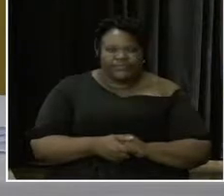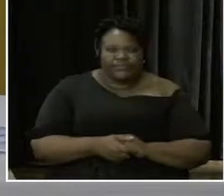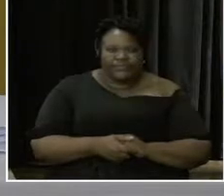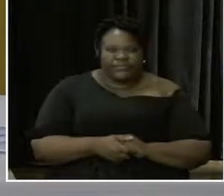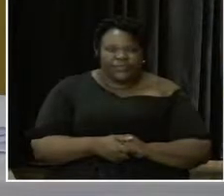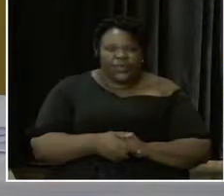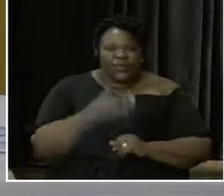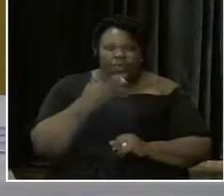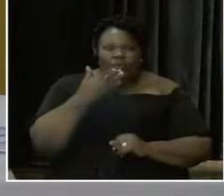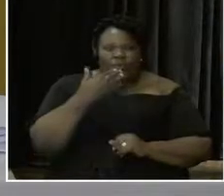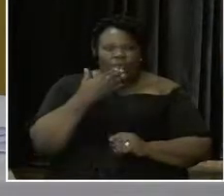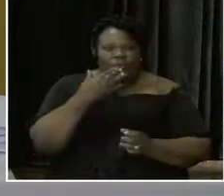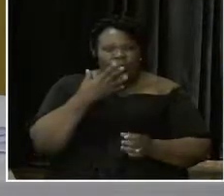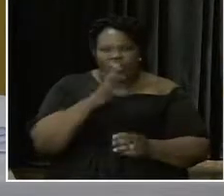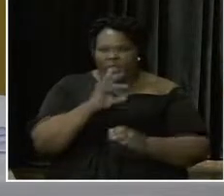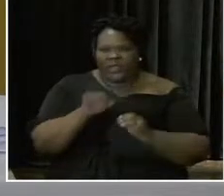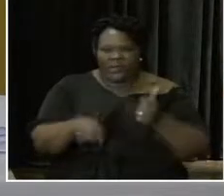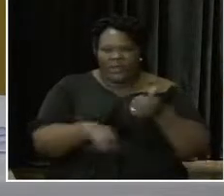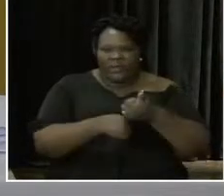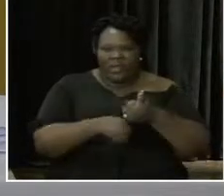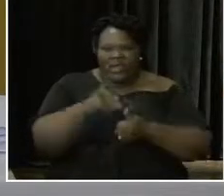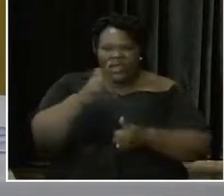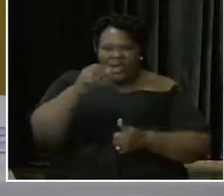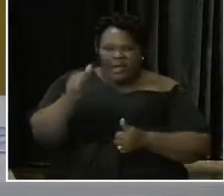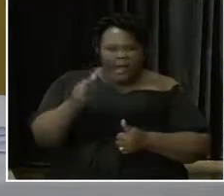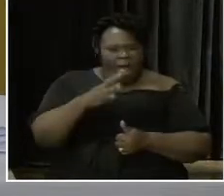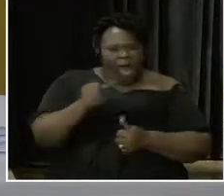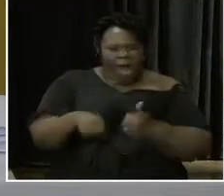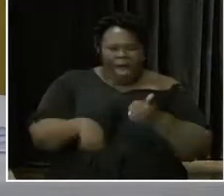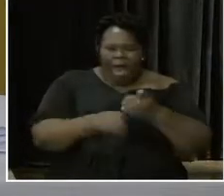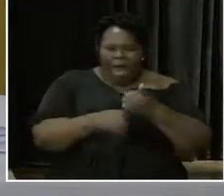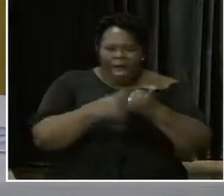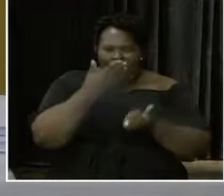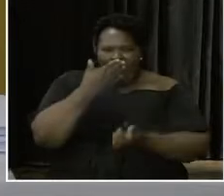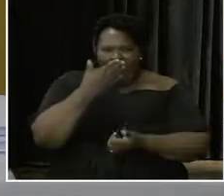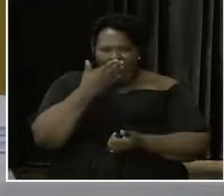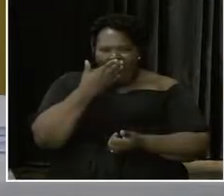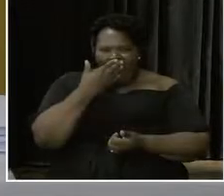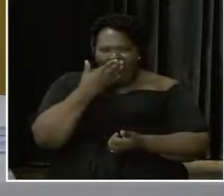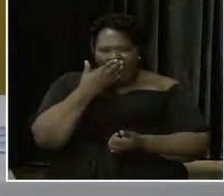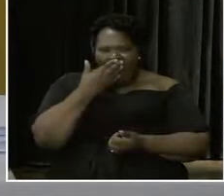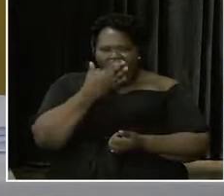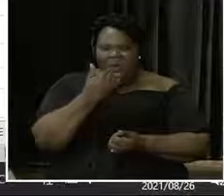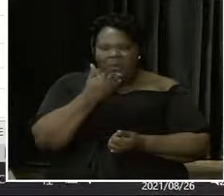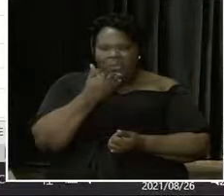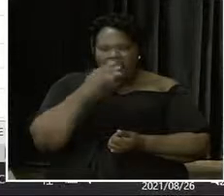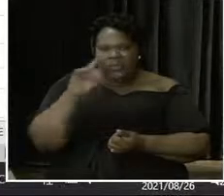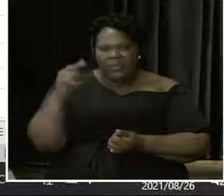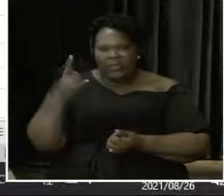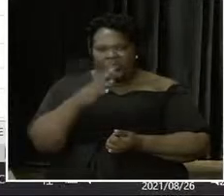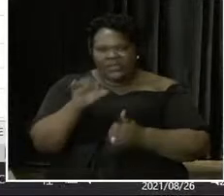Anybody who's against? The DA. The DA is against. Who else is against?